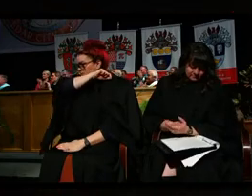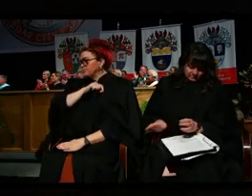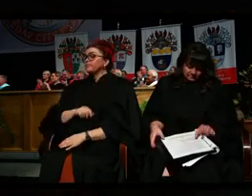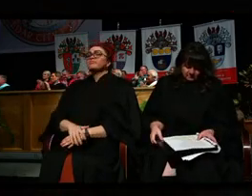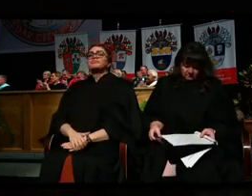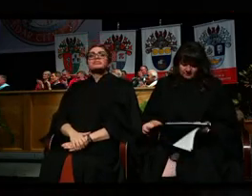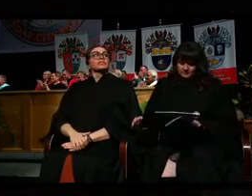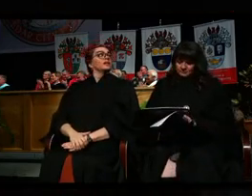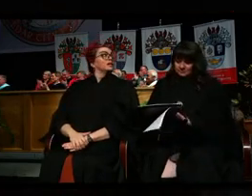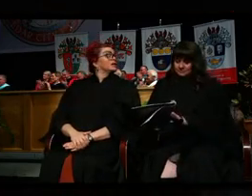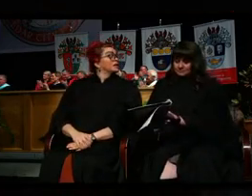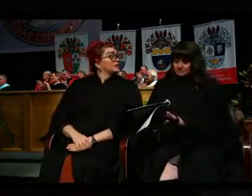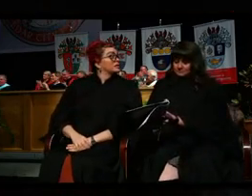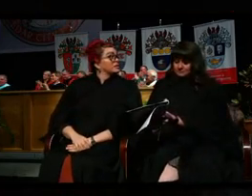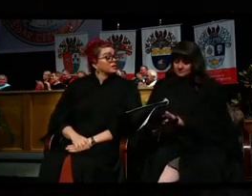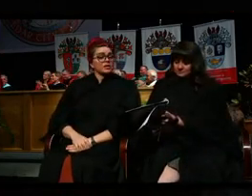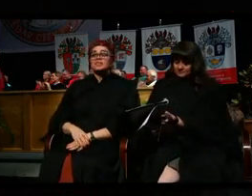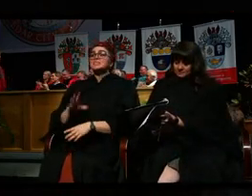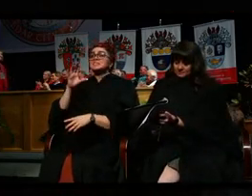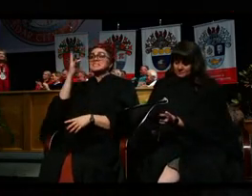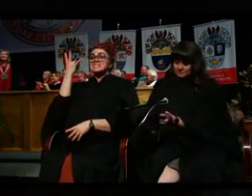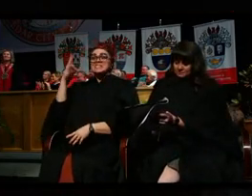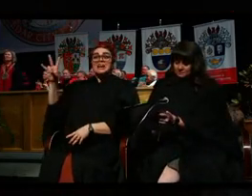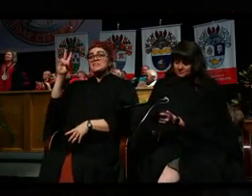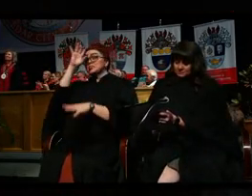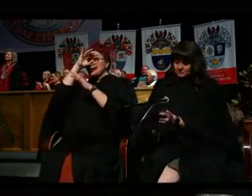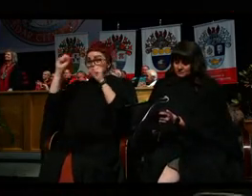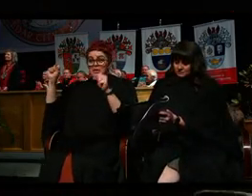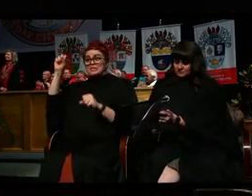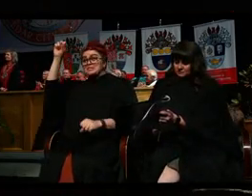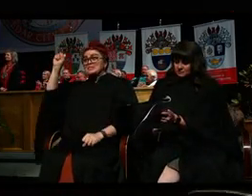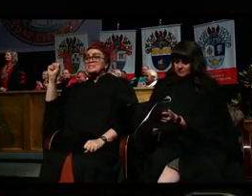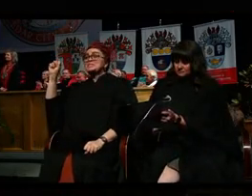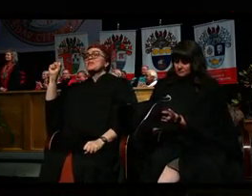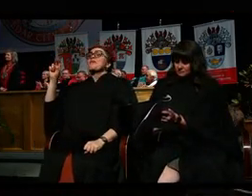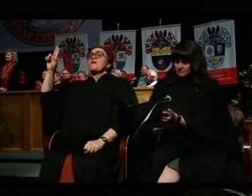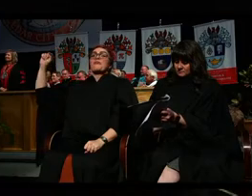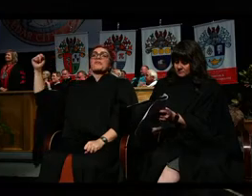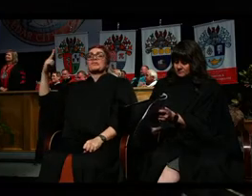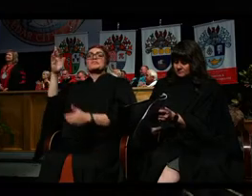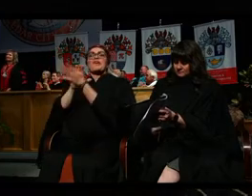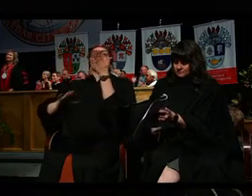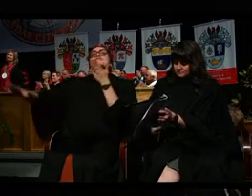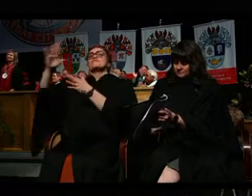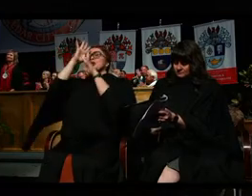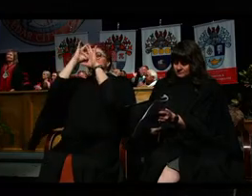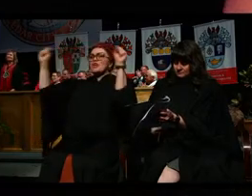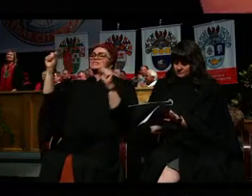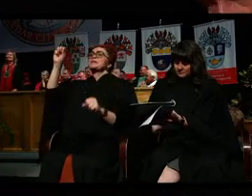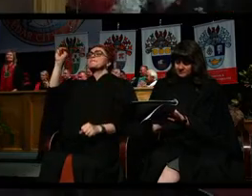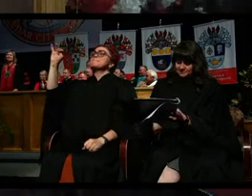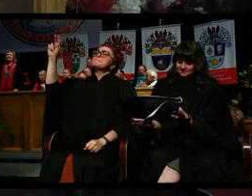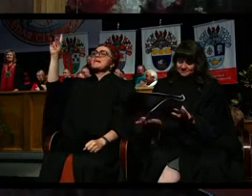It's official. The 17th president of Southern Utah University, President Mindy Benson.